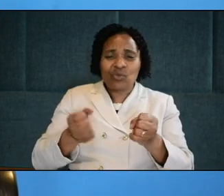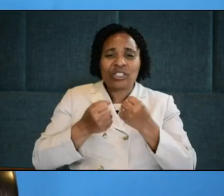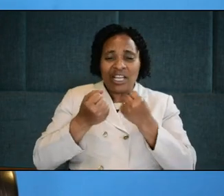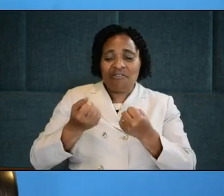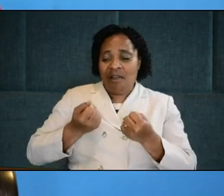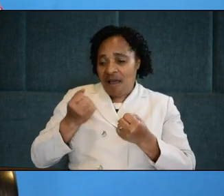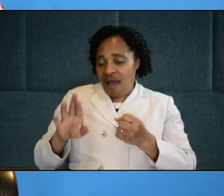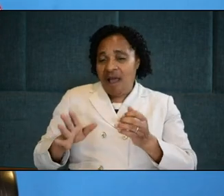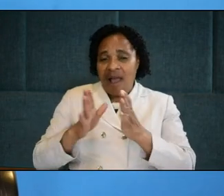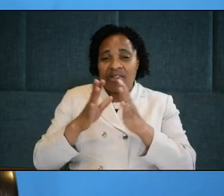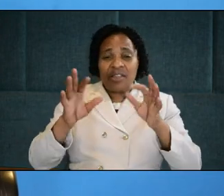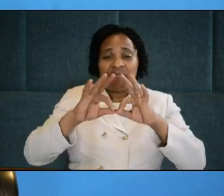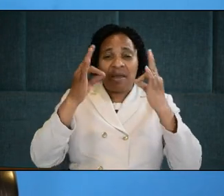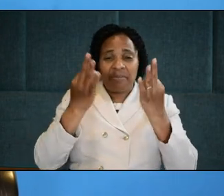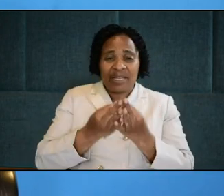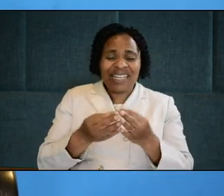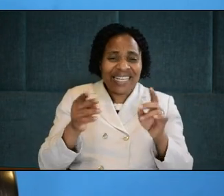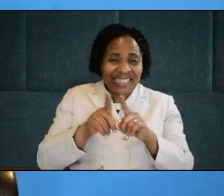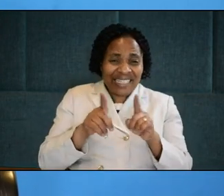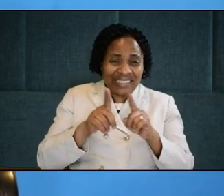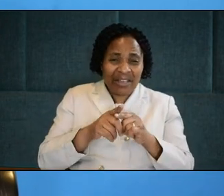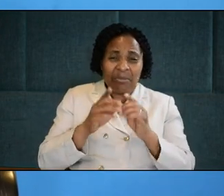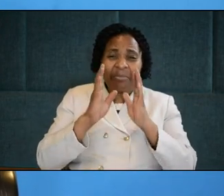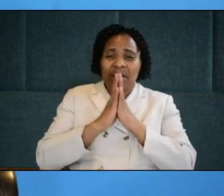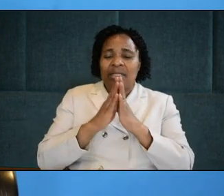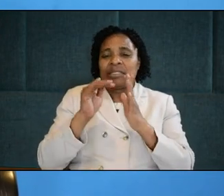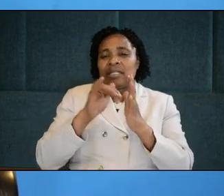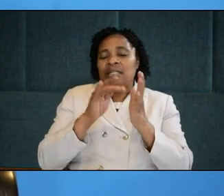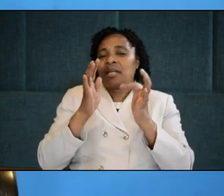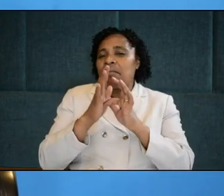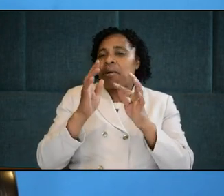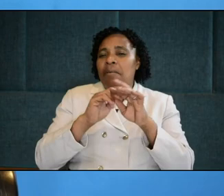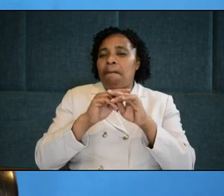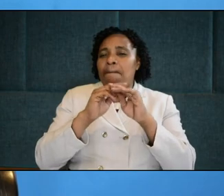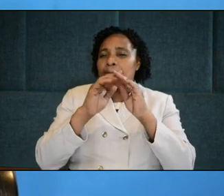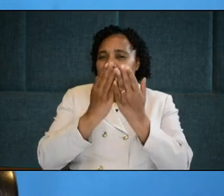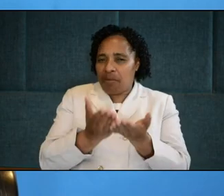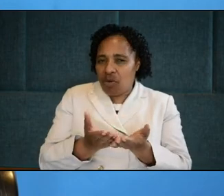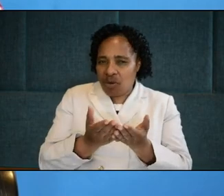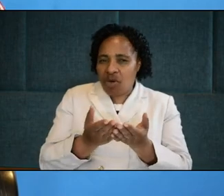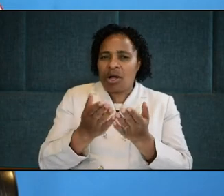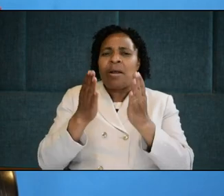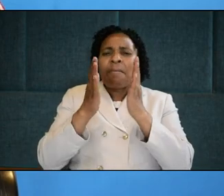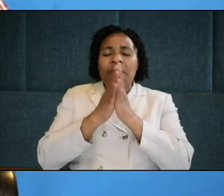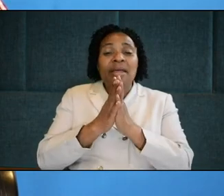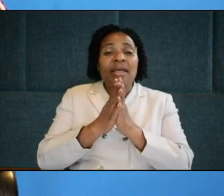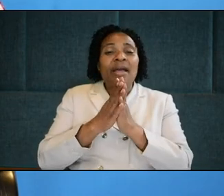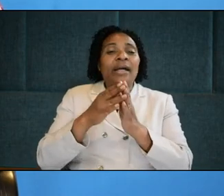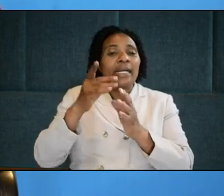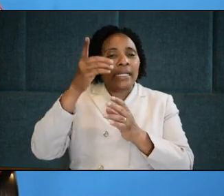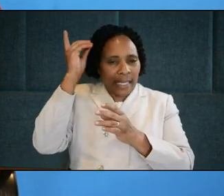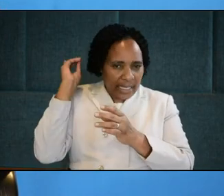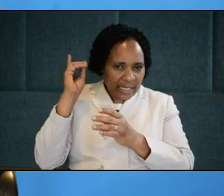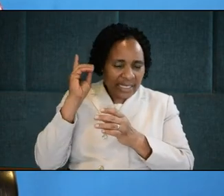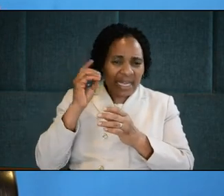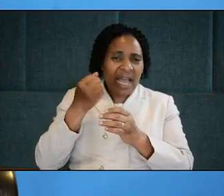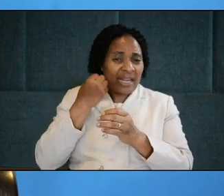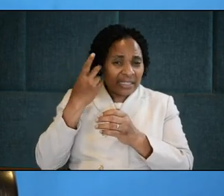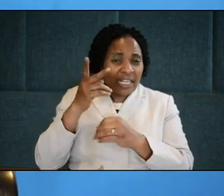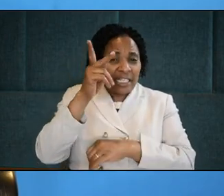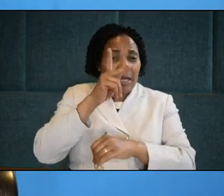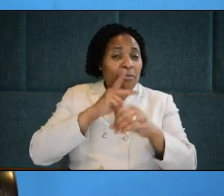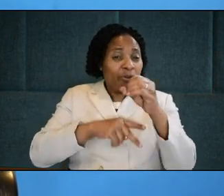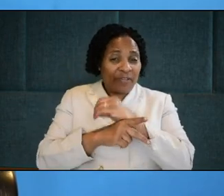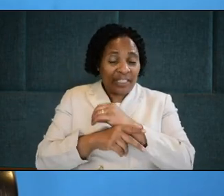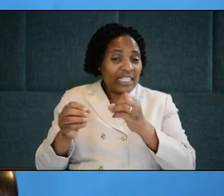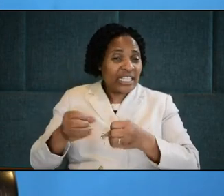family. And there are similar prayers like this in the Bible. When we look at the prayer of Daniel, as he started understanding the prophecies that he had